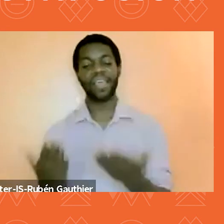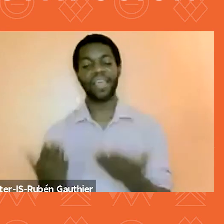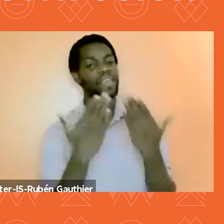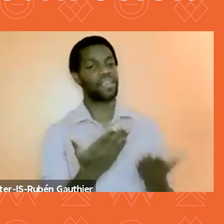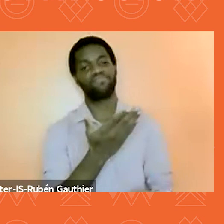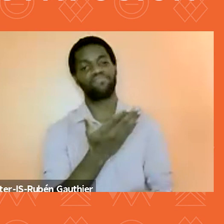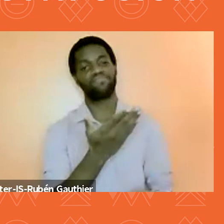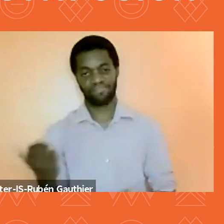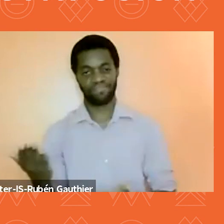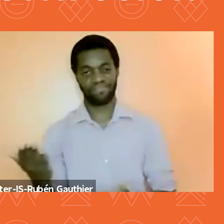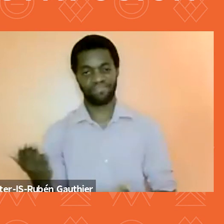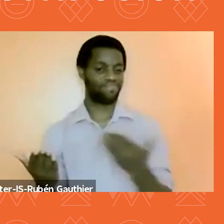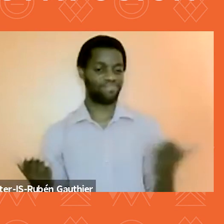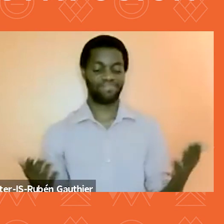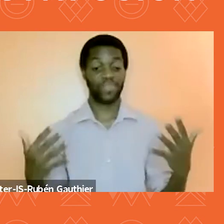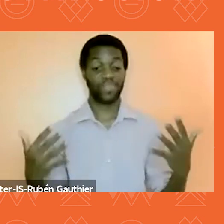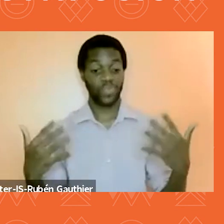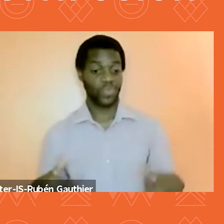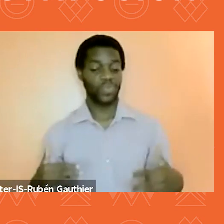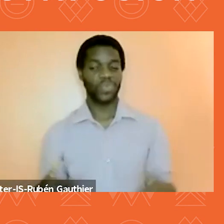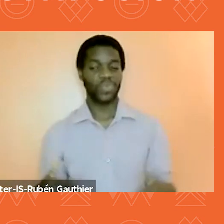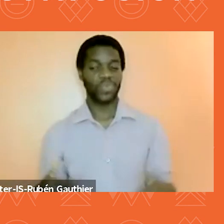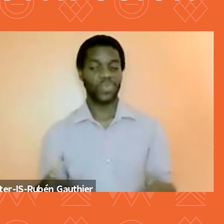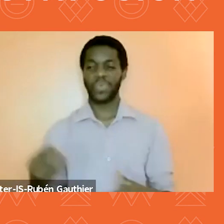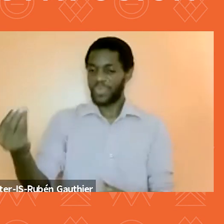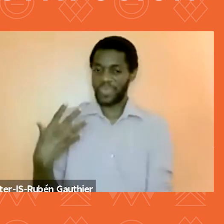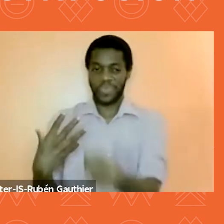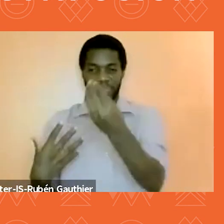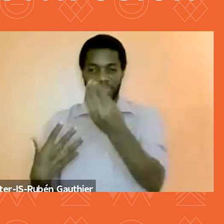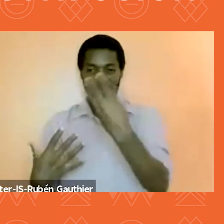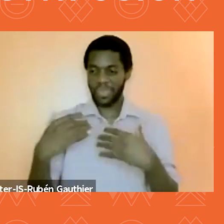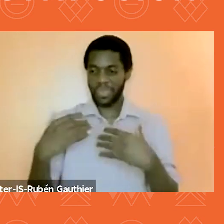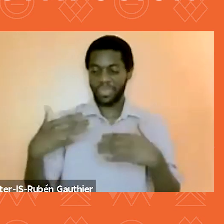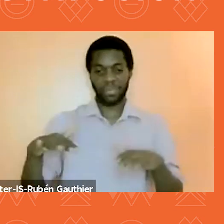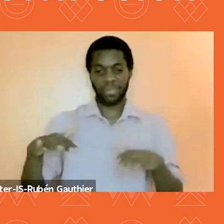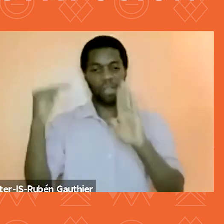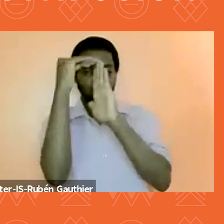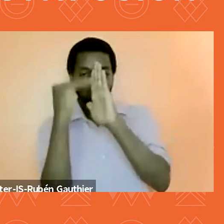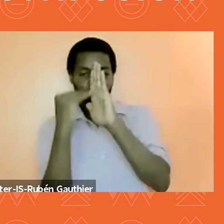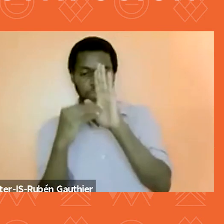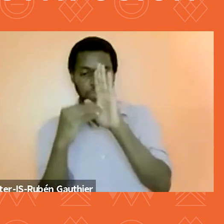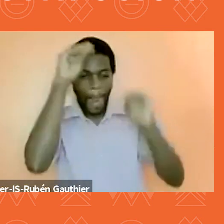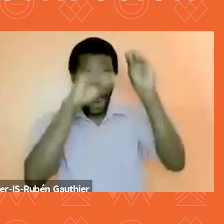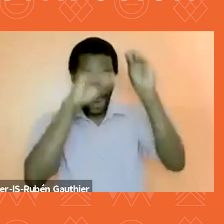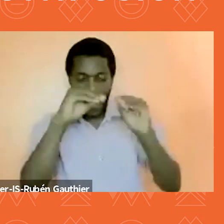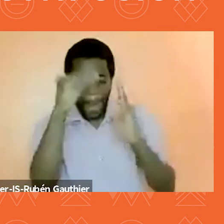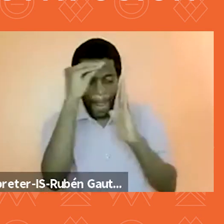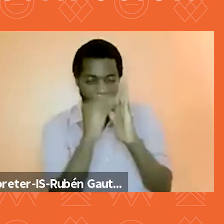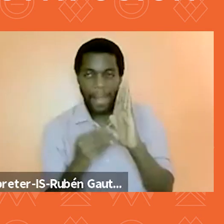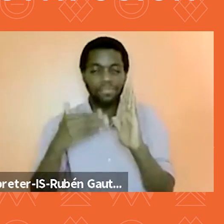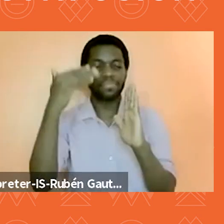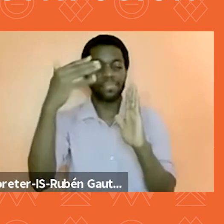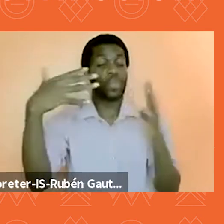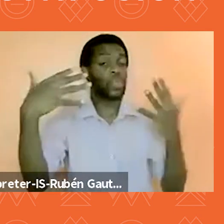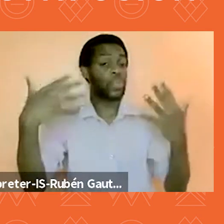its magnitude and what a special document it is, but also the call to action as well.